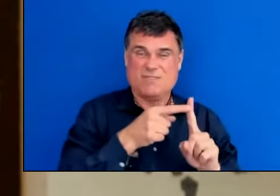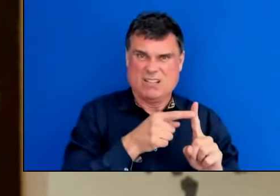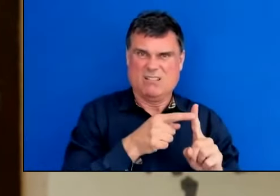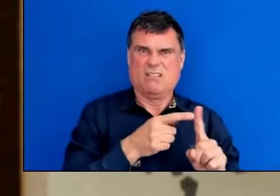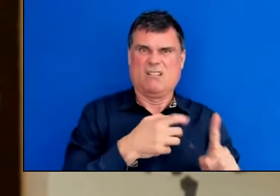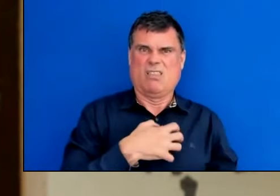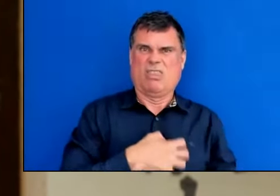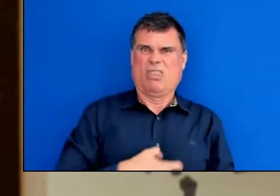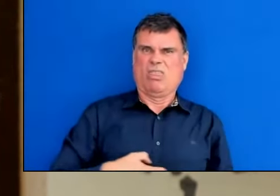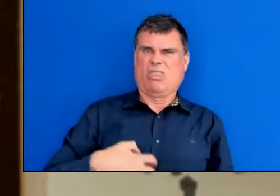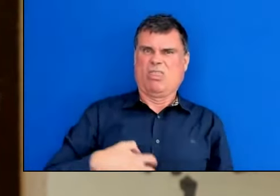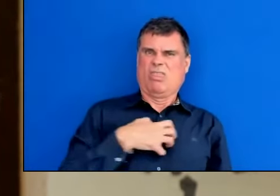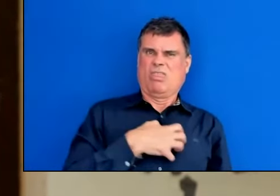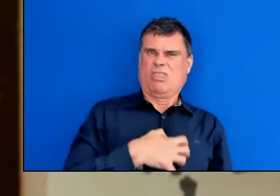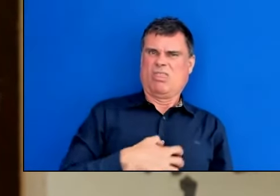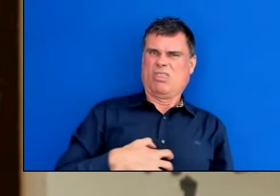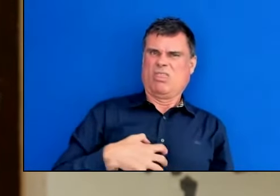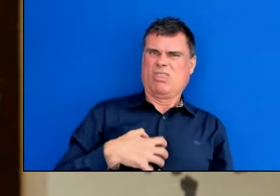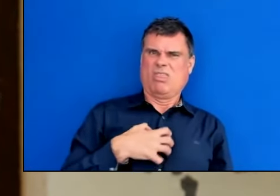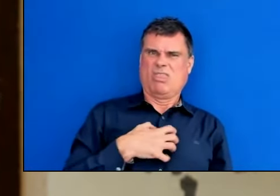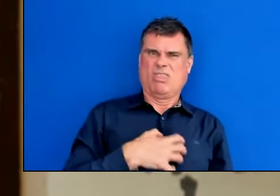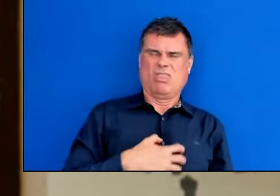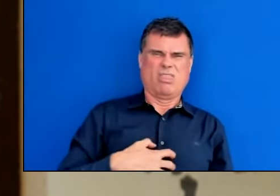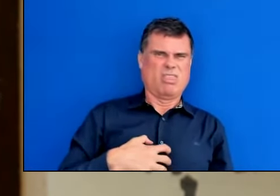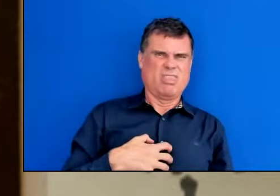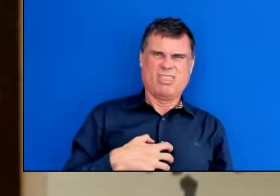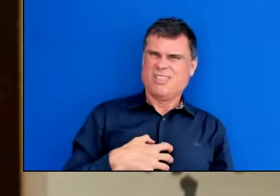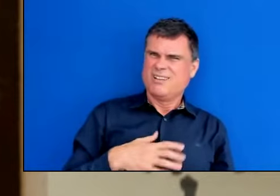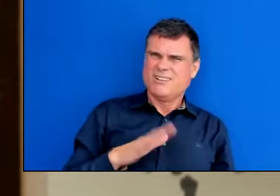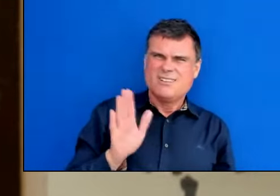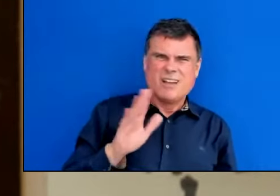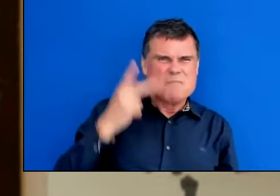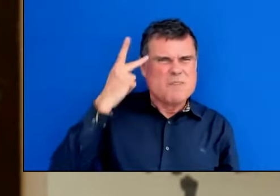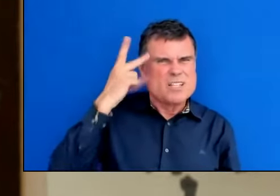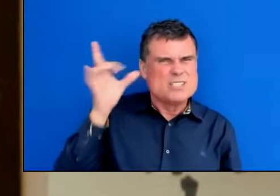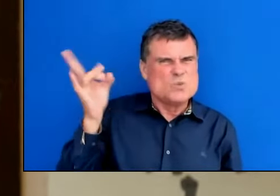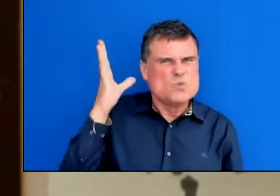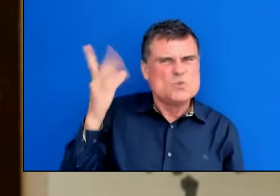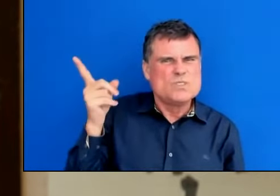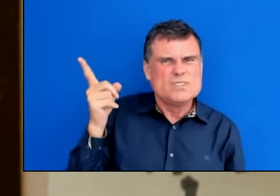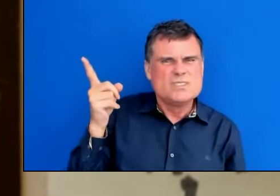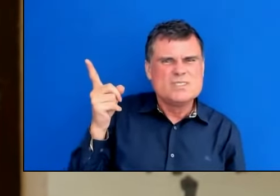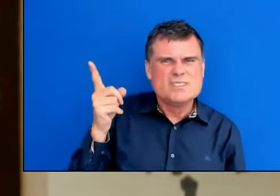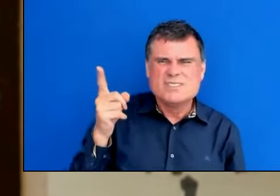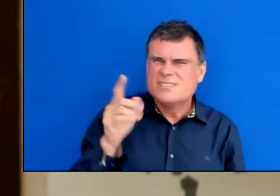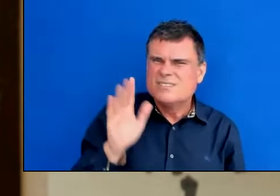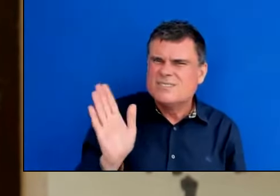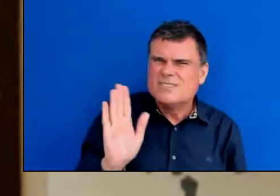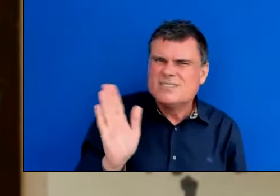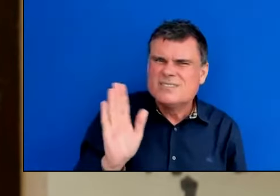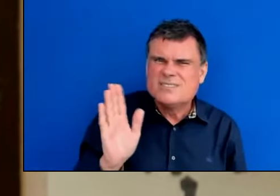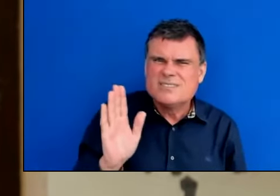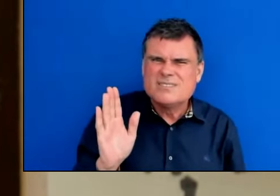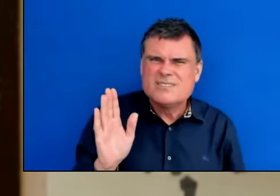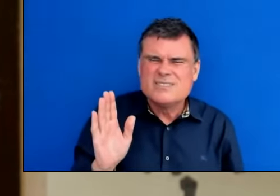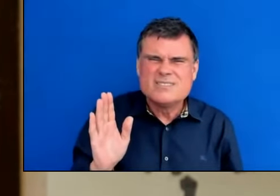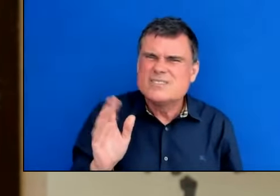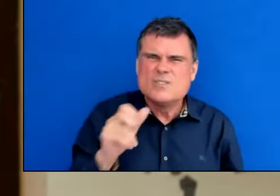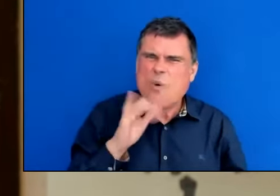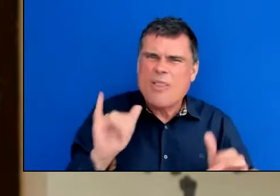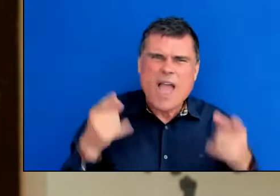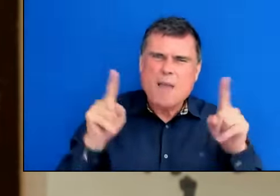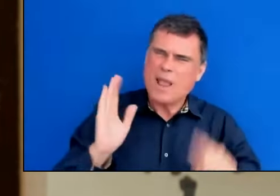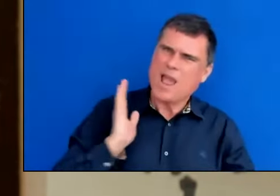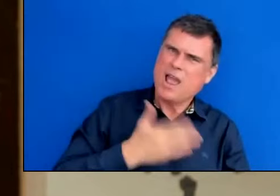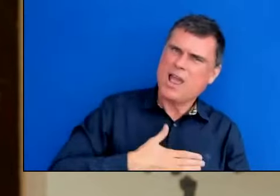over. The intangible losses are seldom mentioned in the narrative of our